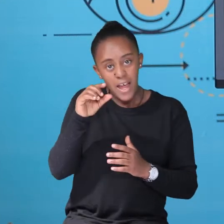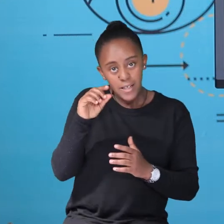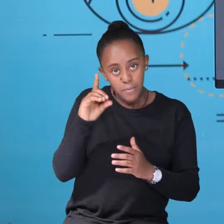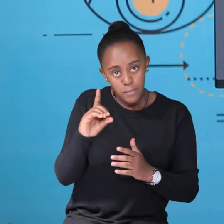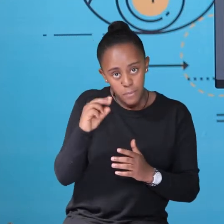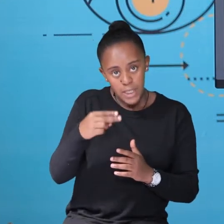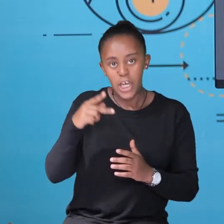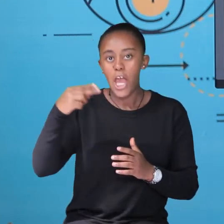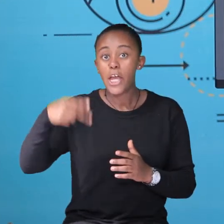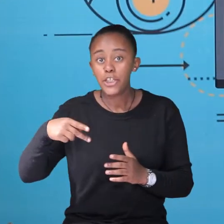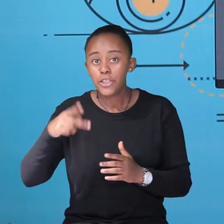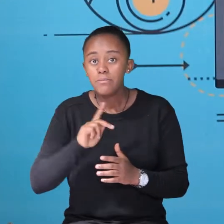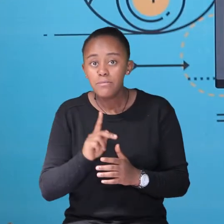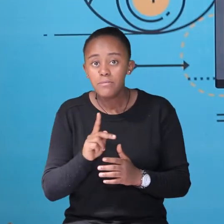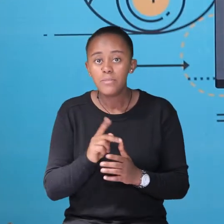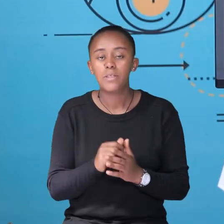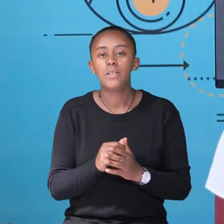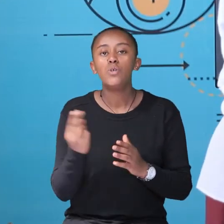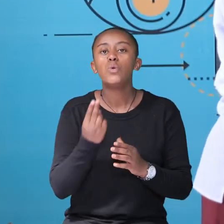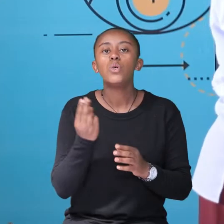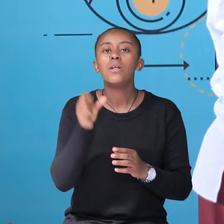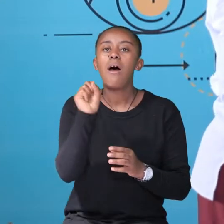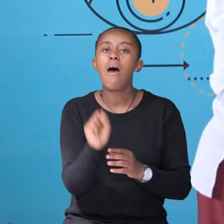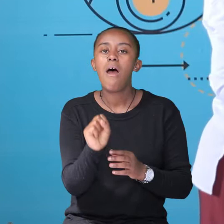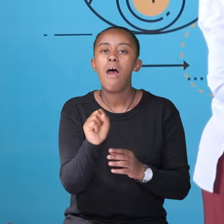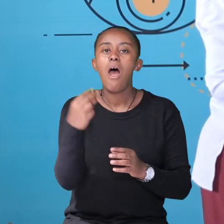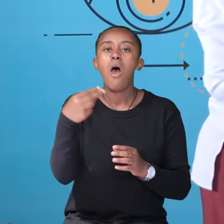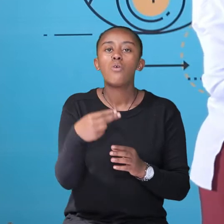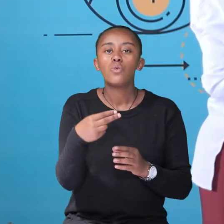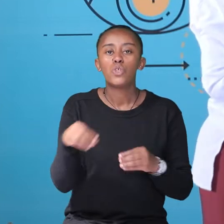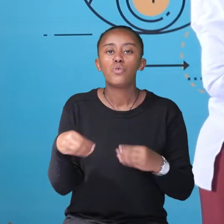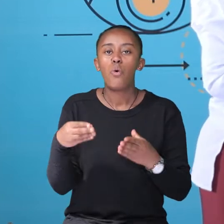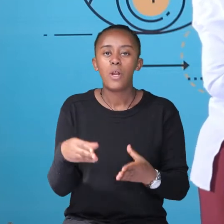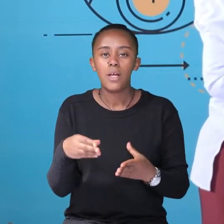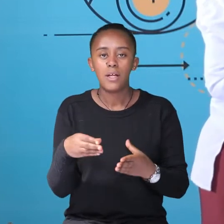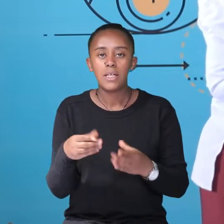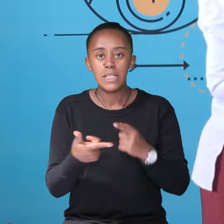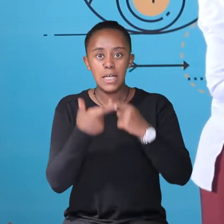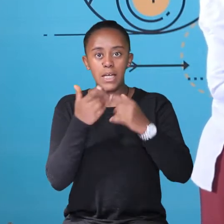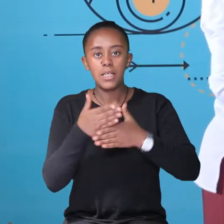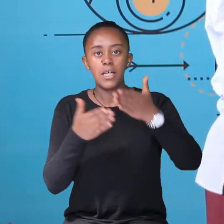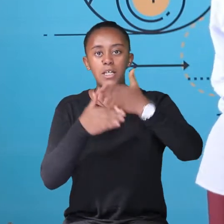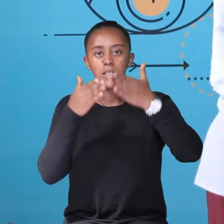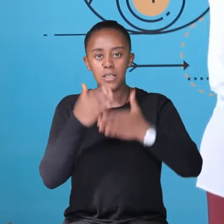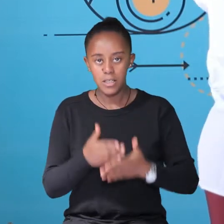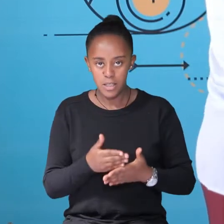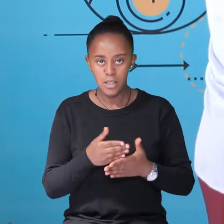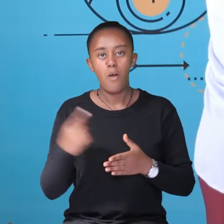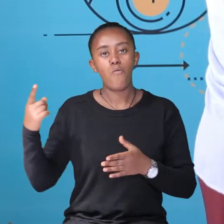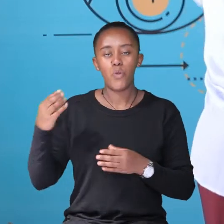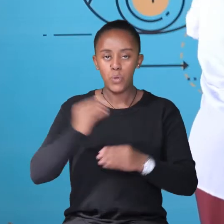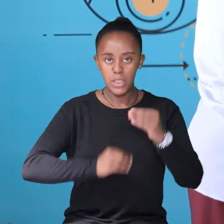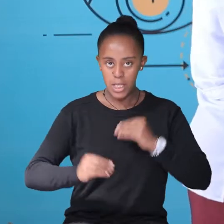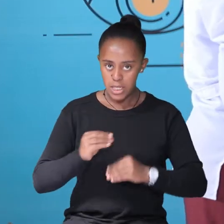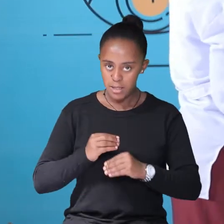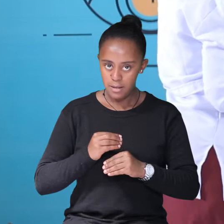This NADPH is used as hydrogen donor in the second stage of photosynthesis.